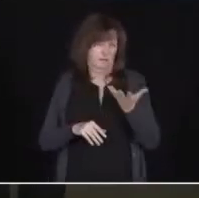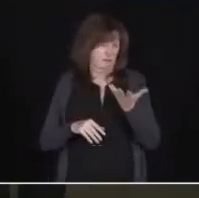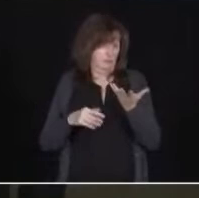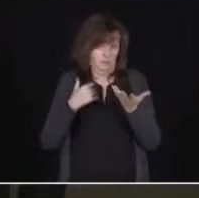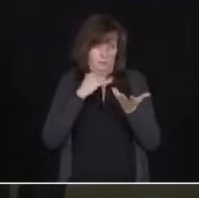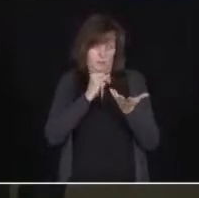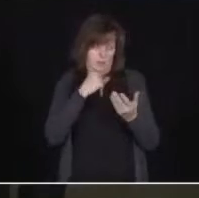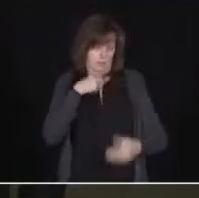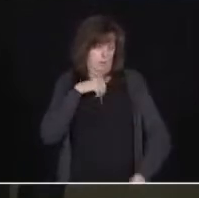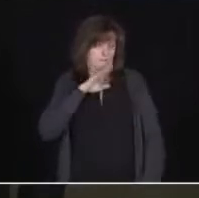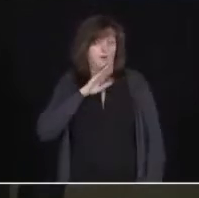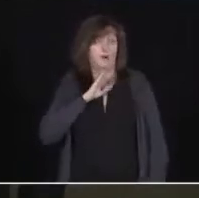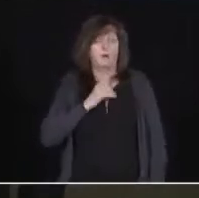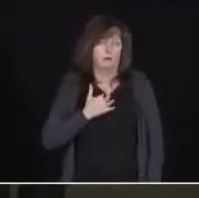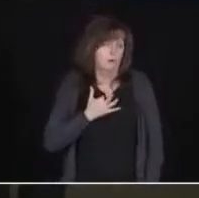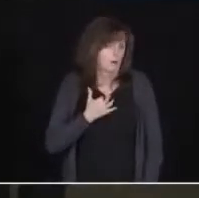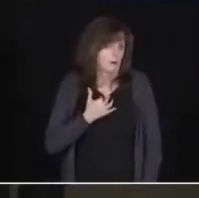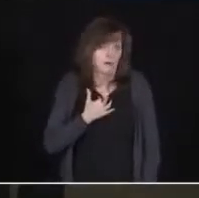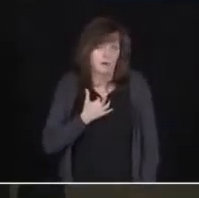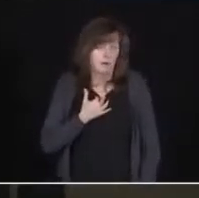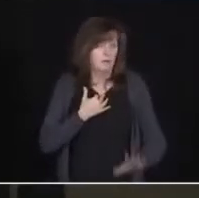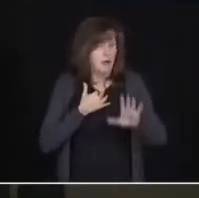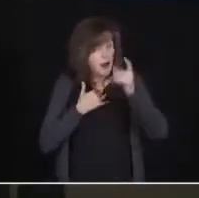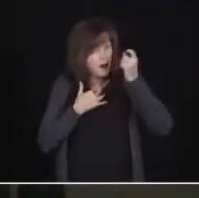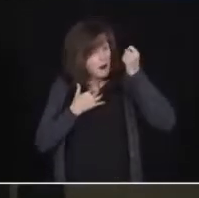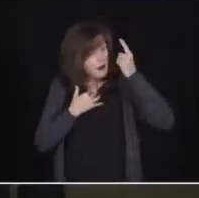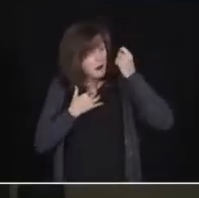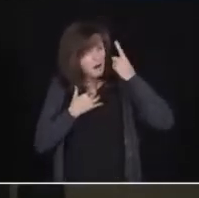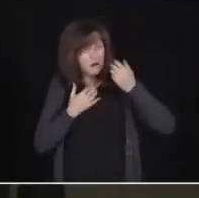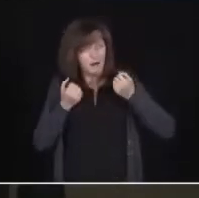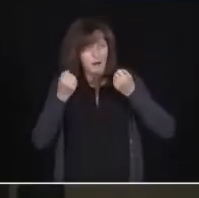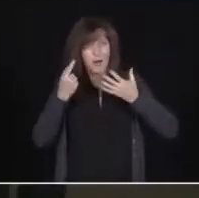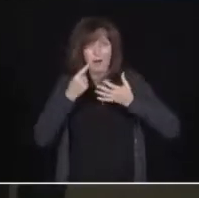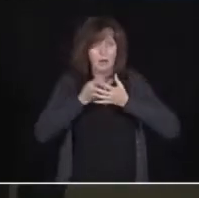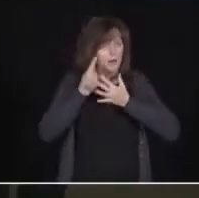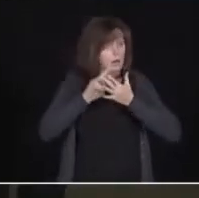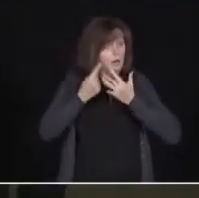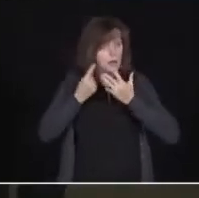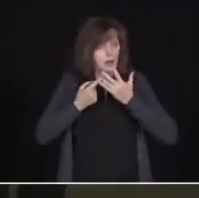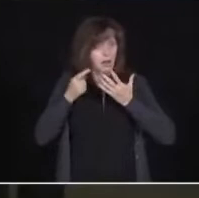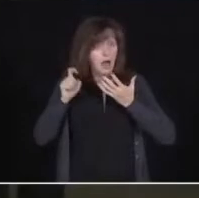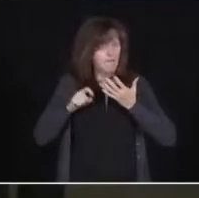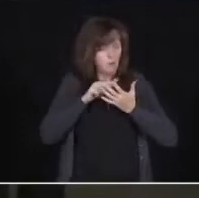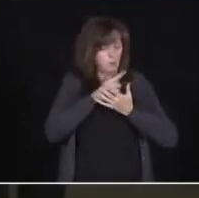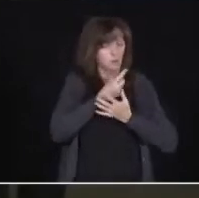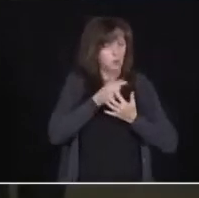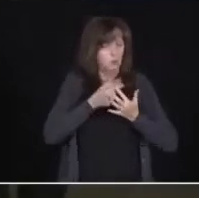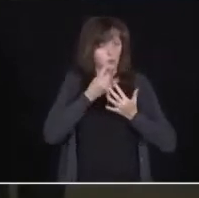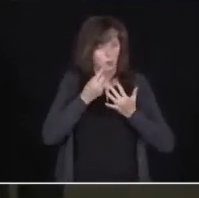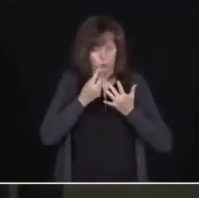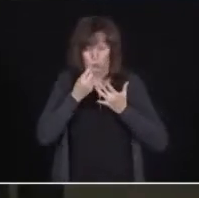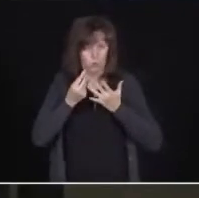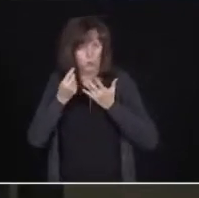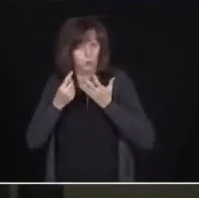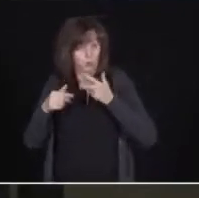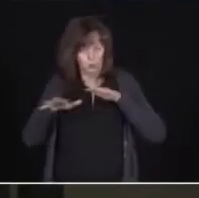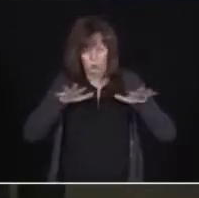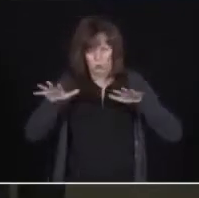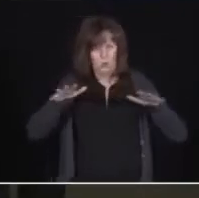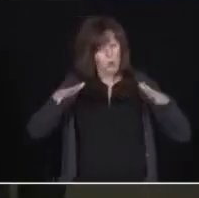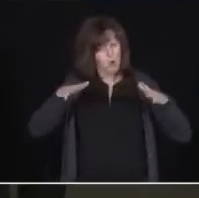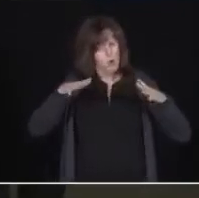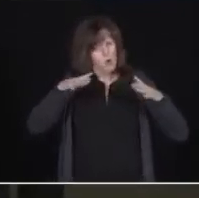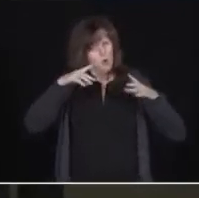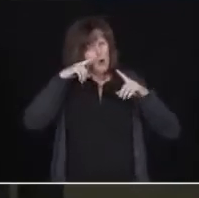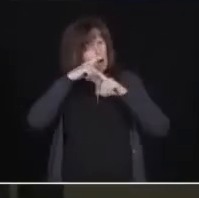I hear this. There's a million moving parts. I just want to get answers. Very simple. I will have your answers tomorrow on the exact numbers we